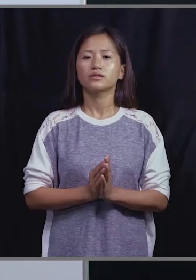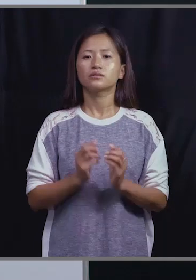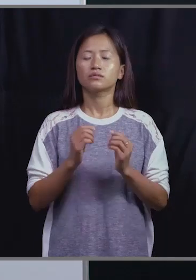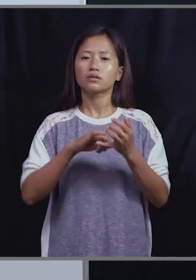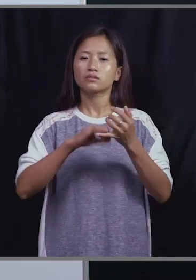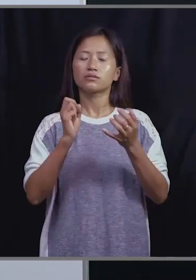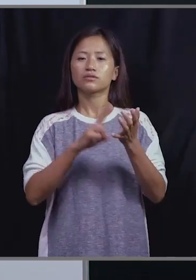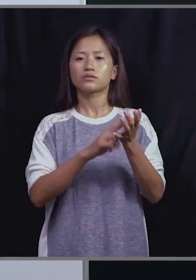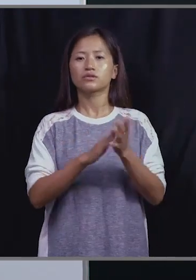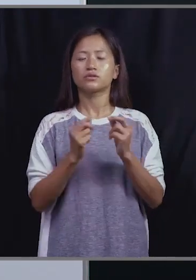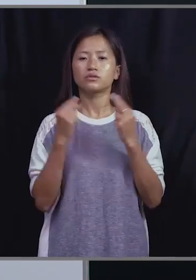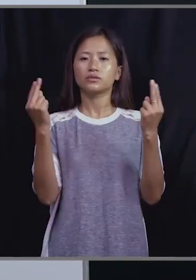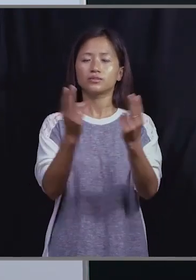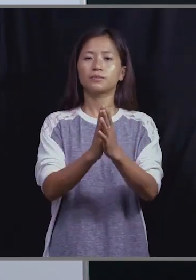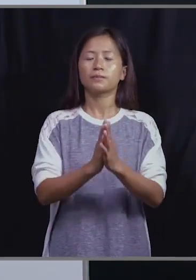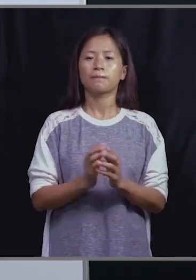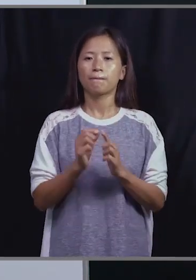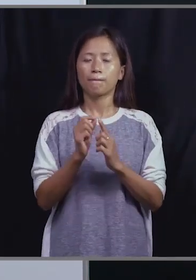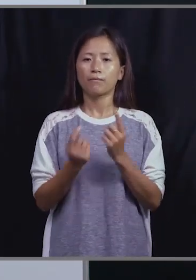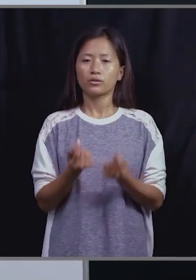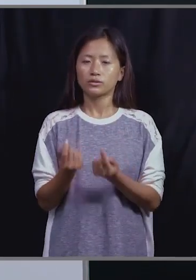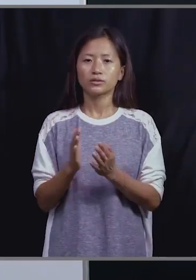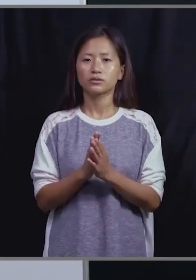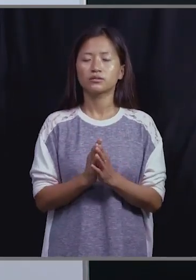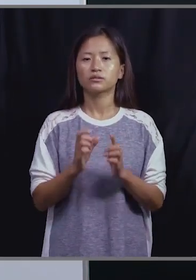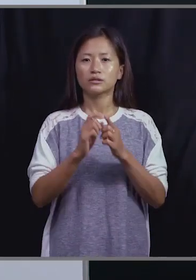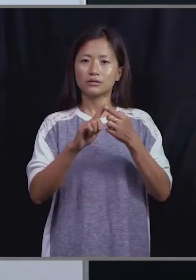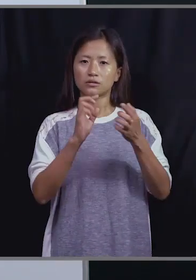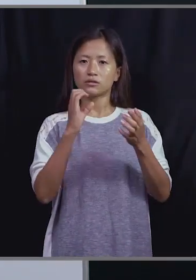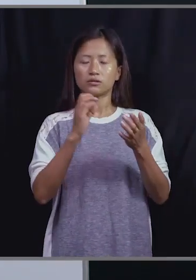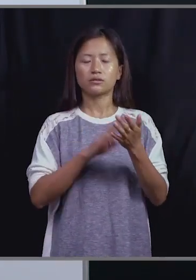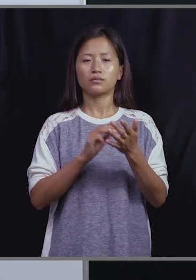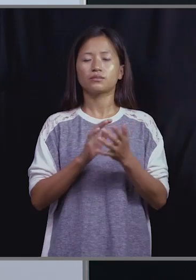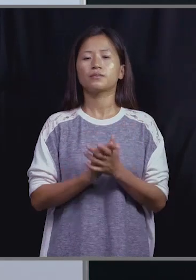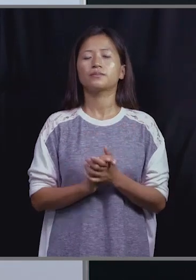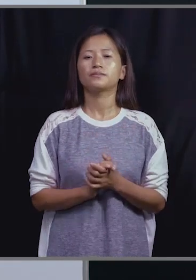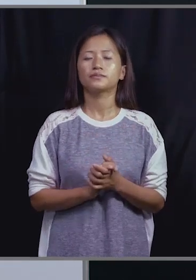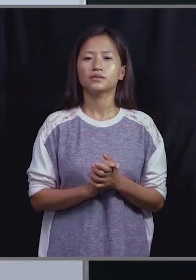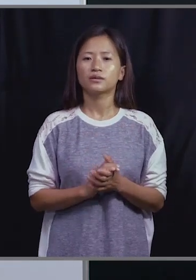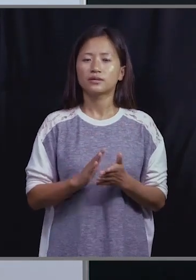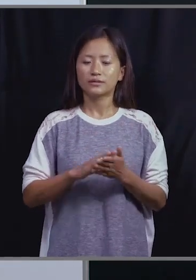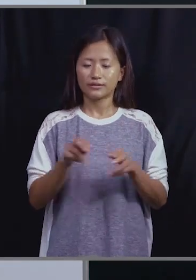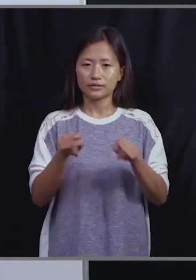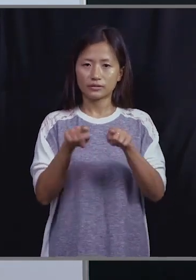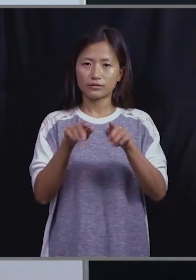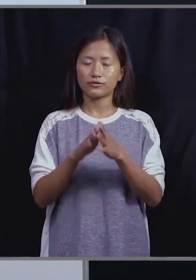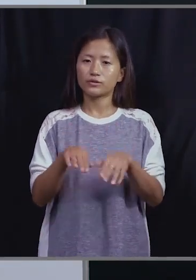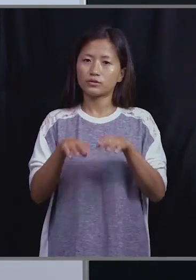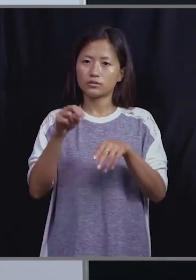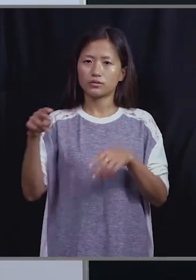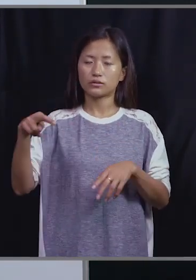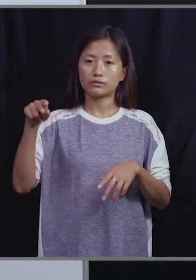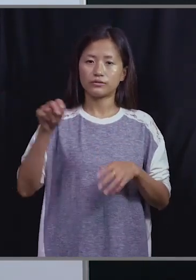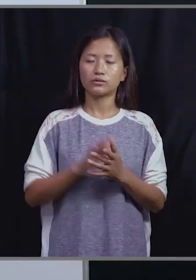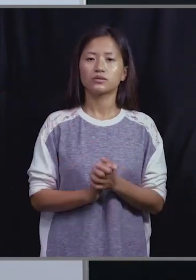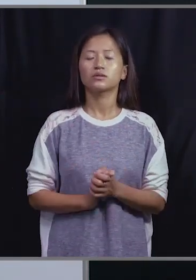Okay, so negation of political democracy, it here especially refers to the actions of the